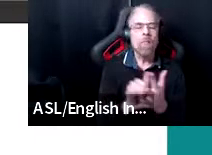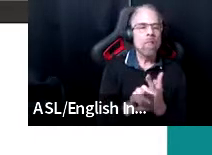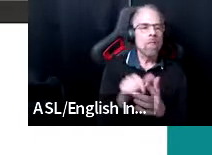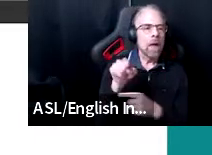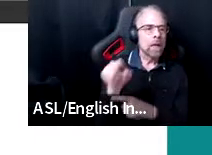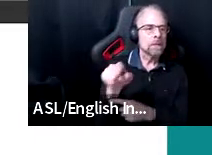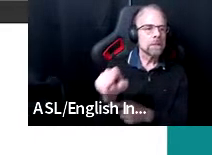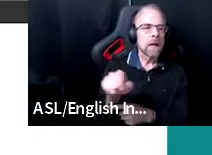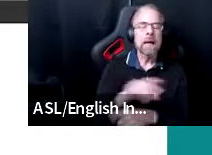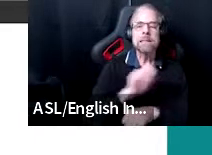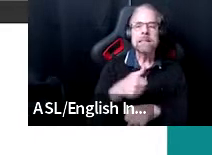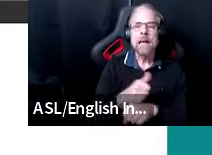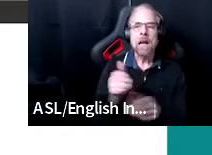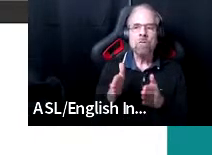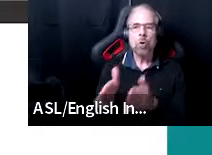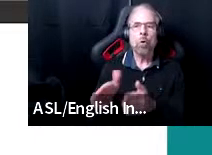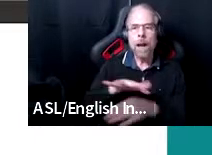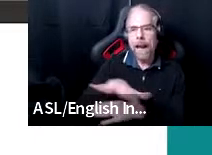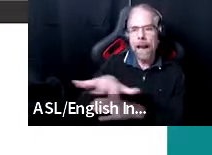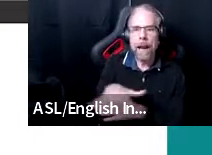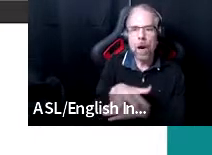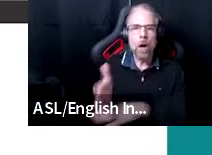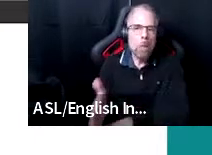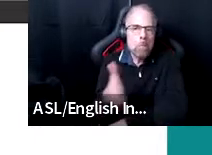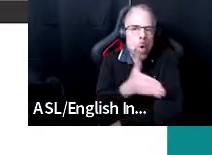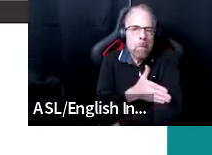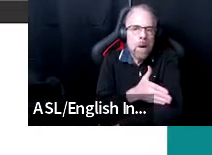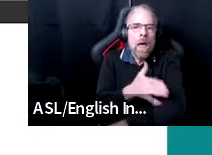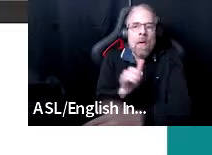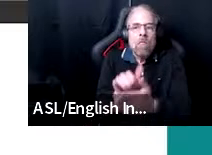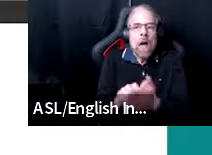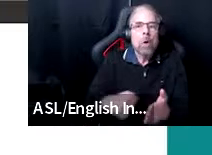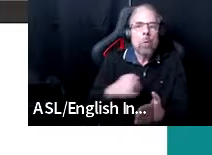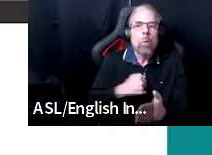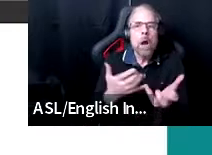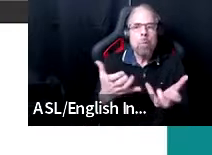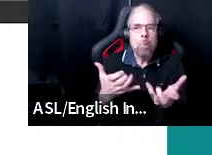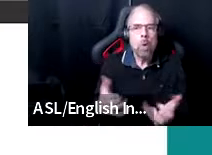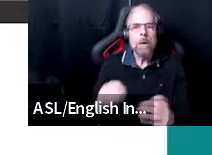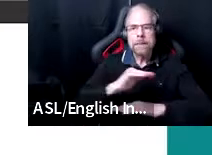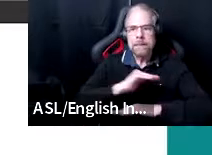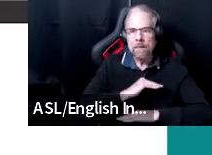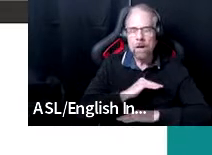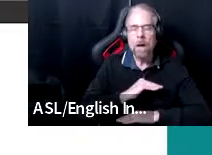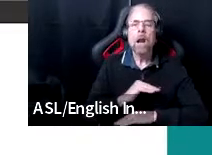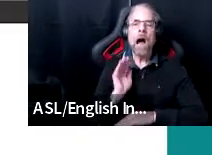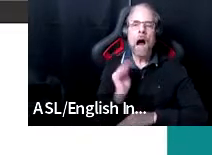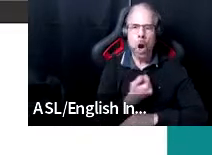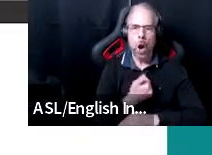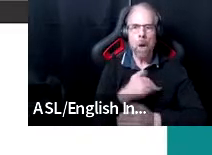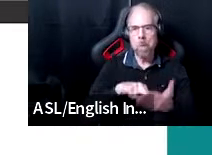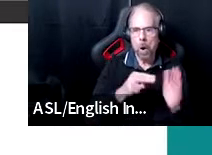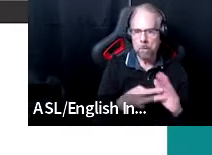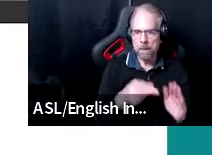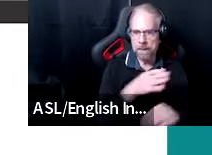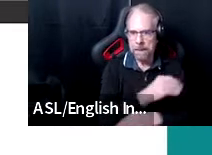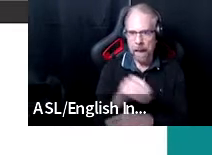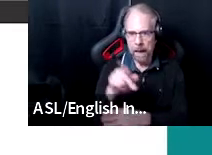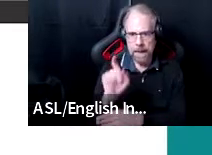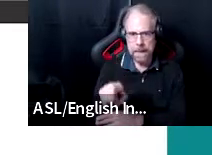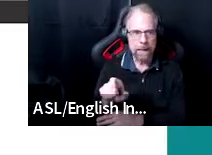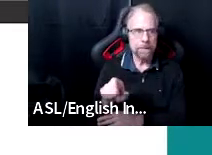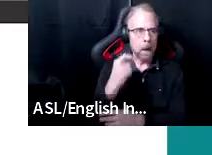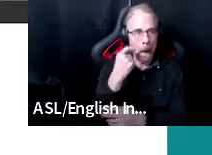corridor-wide improvements that we're seeking to fulfill the stated purpose and need.